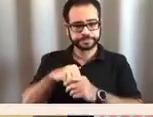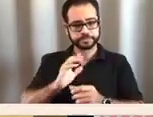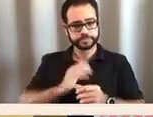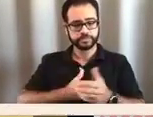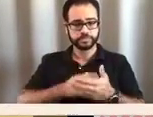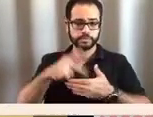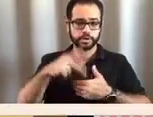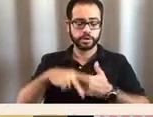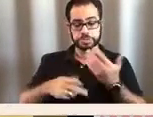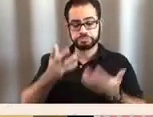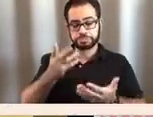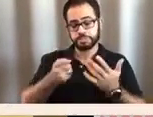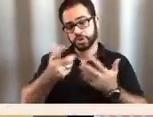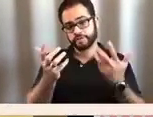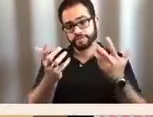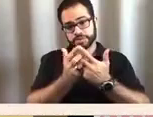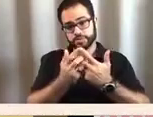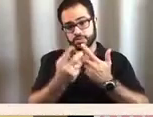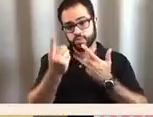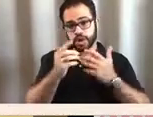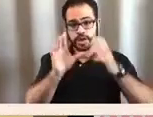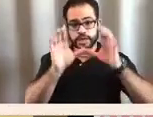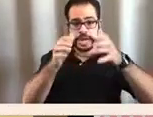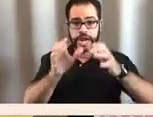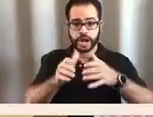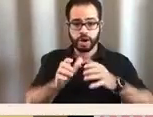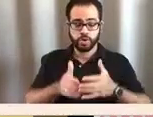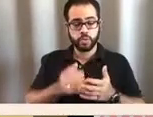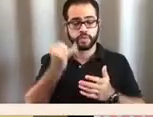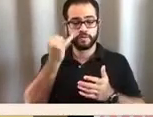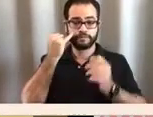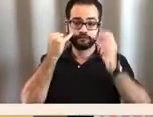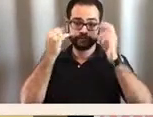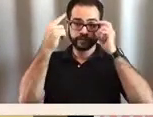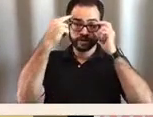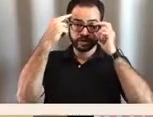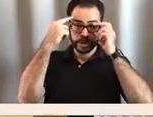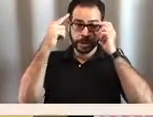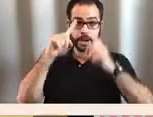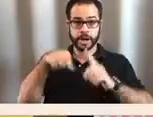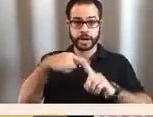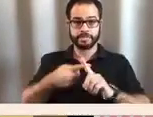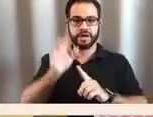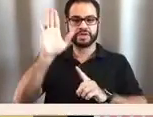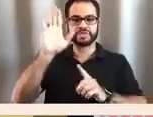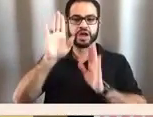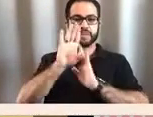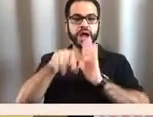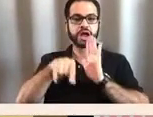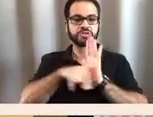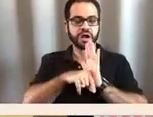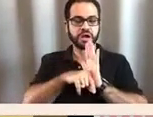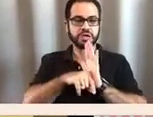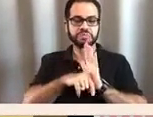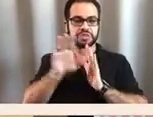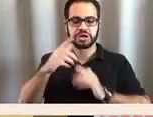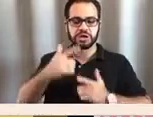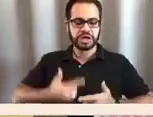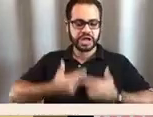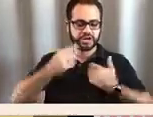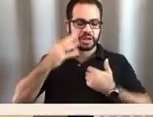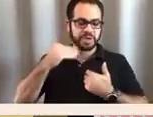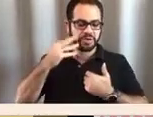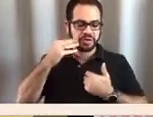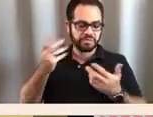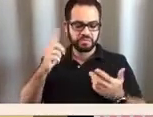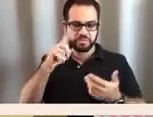you may fit in one of these categories, I'm sure, when you're thinking about what's their background, kind of what's their living experiences